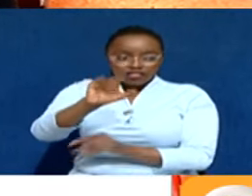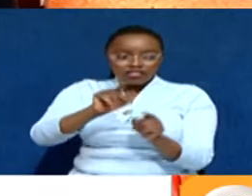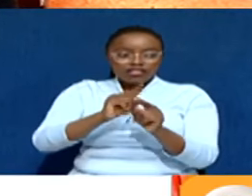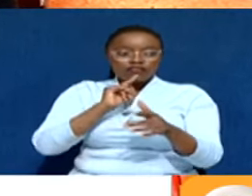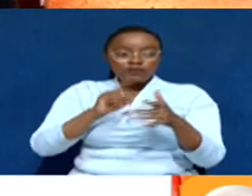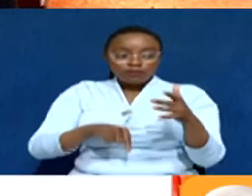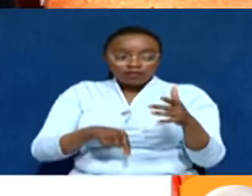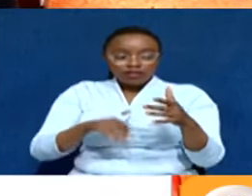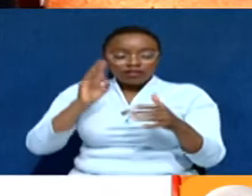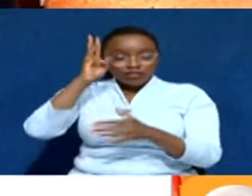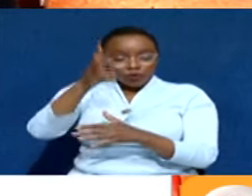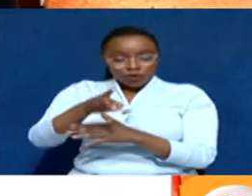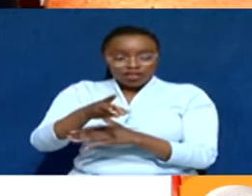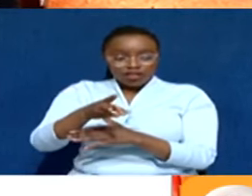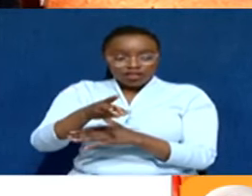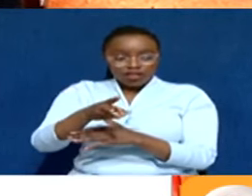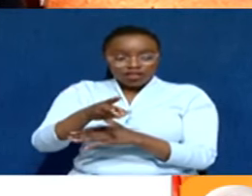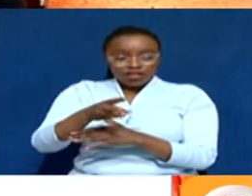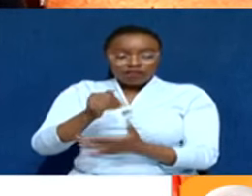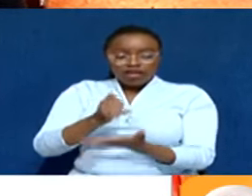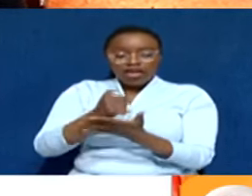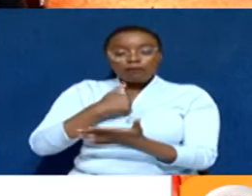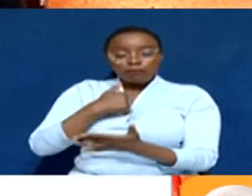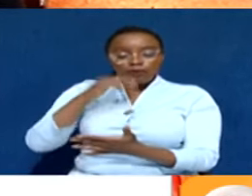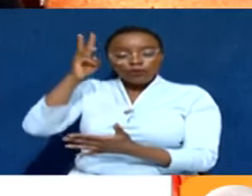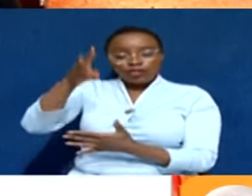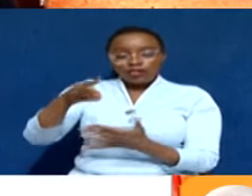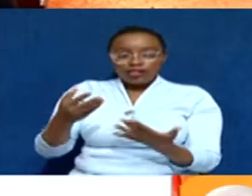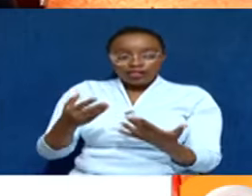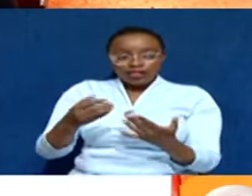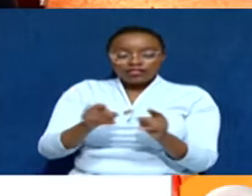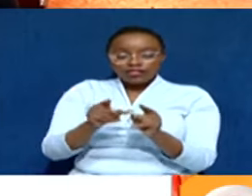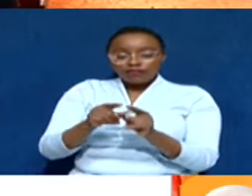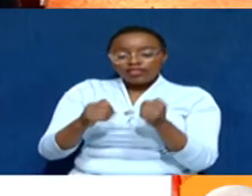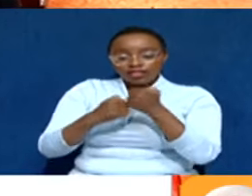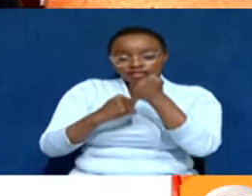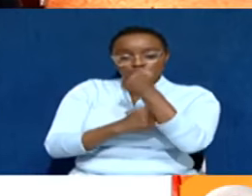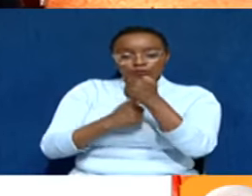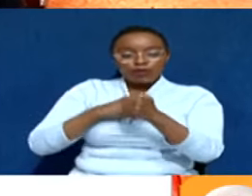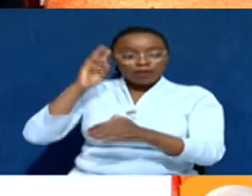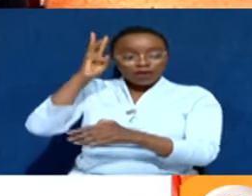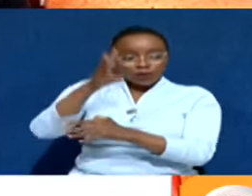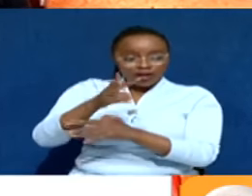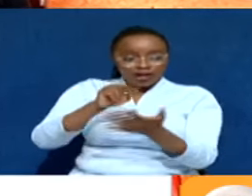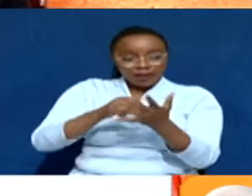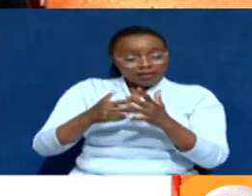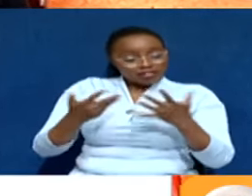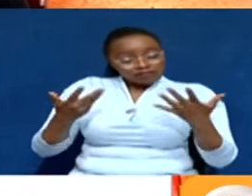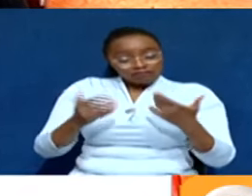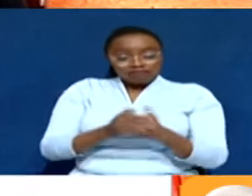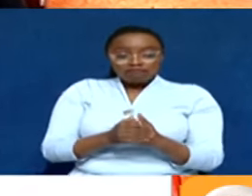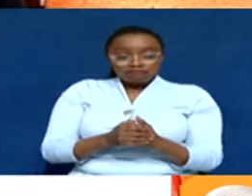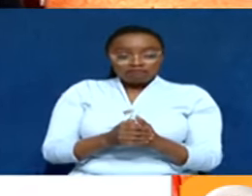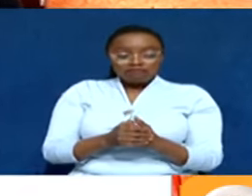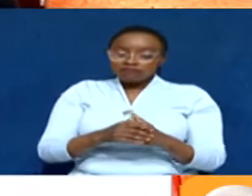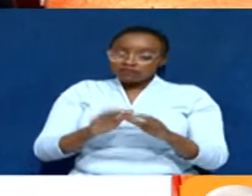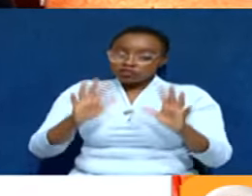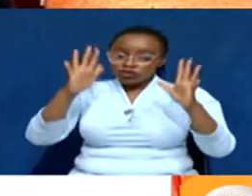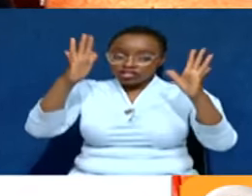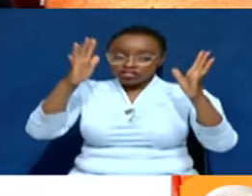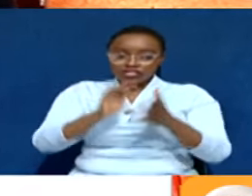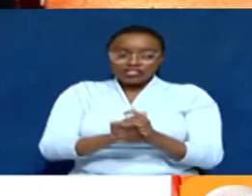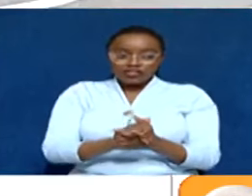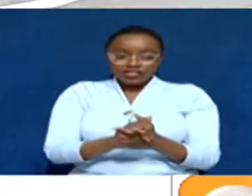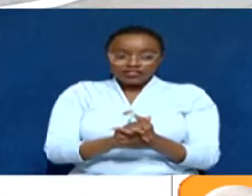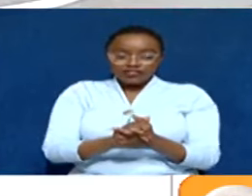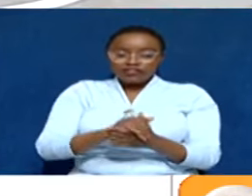told me that they will just help me. They will chip in. So I'm still waiting. Well done.